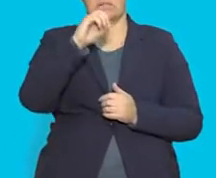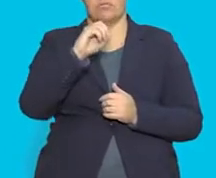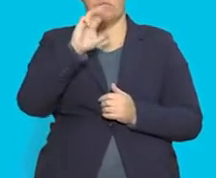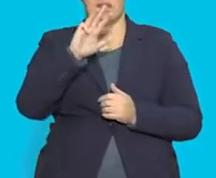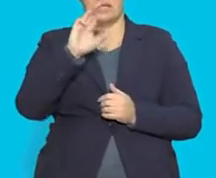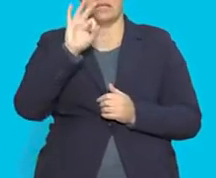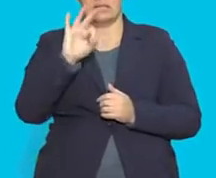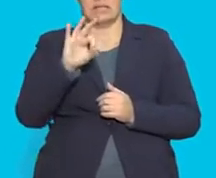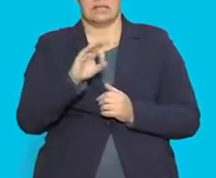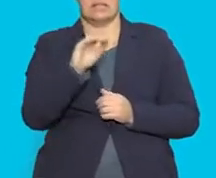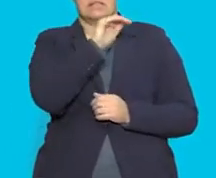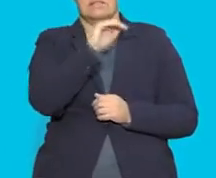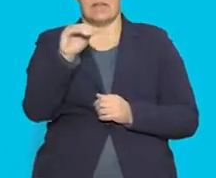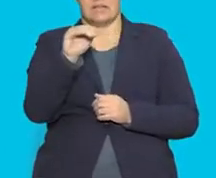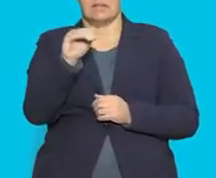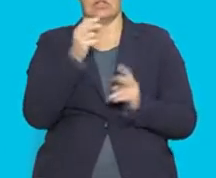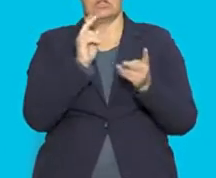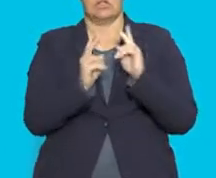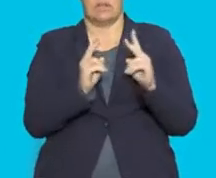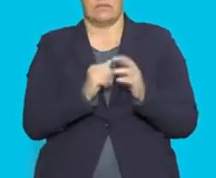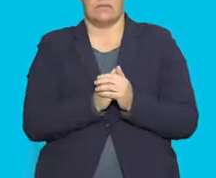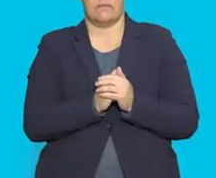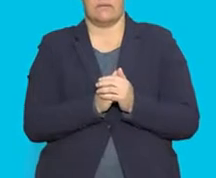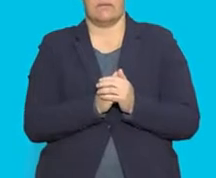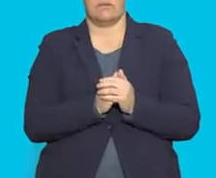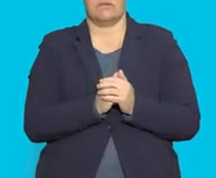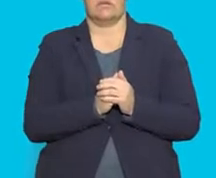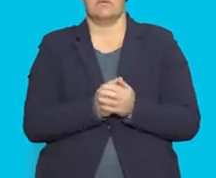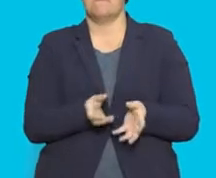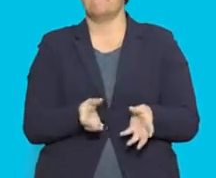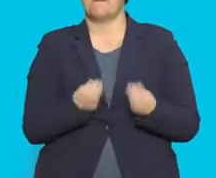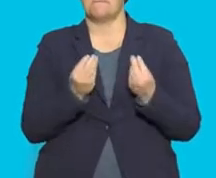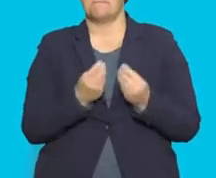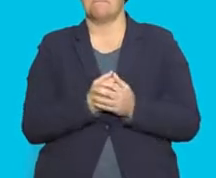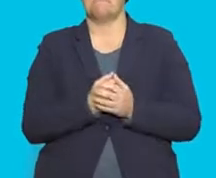0,093 divided by 12. This will give us